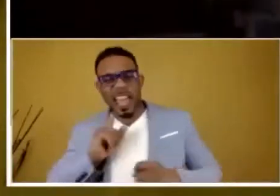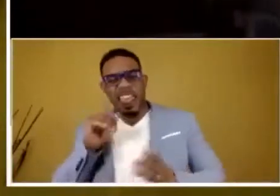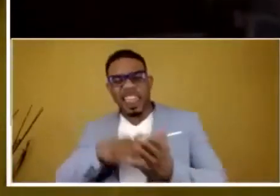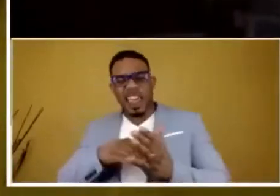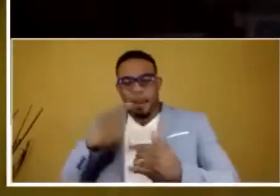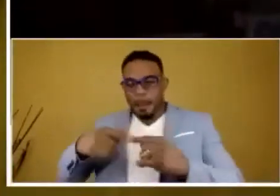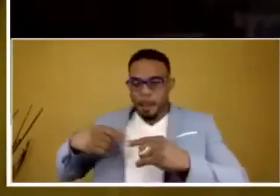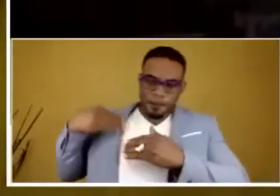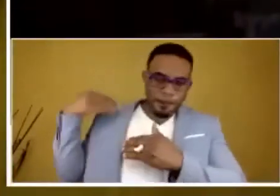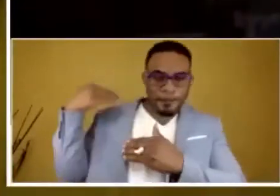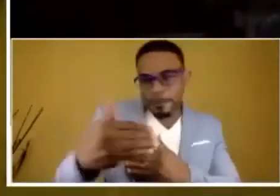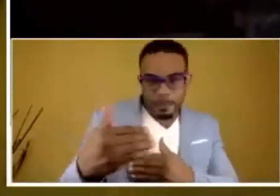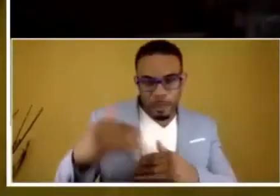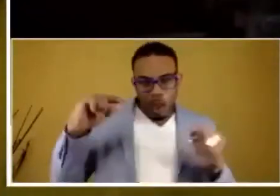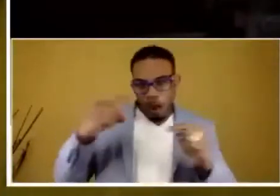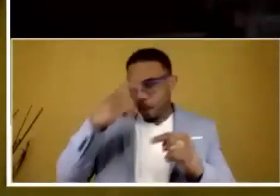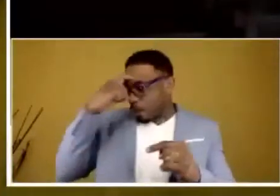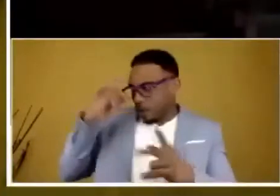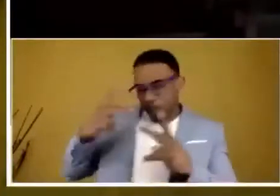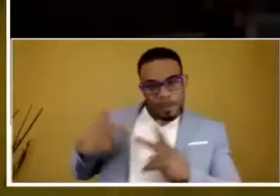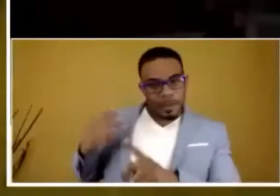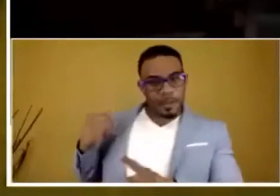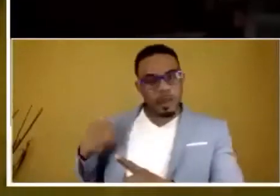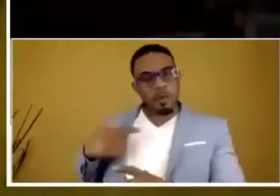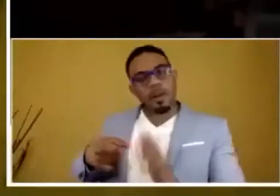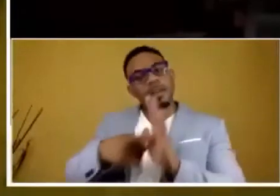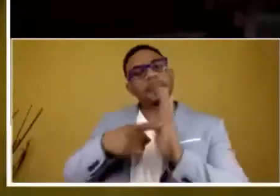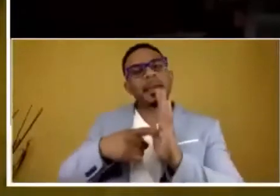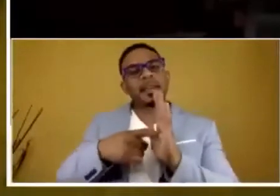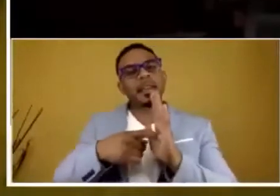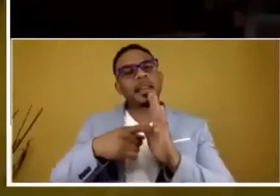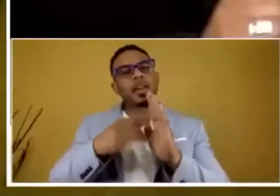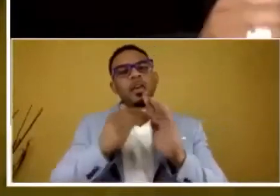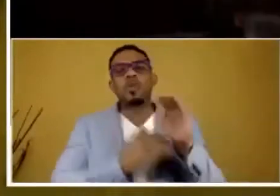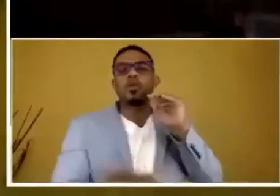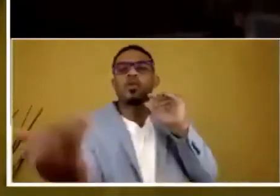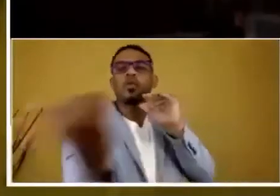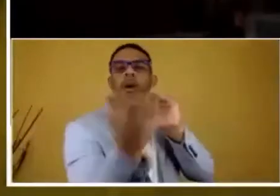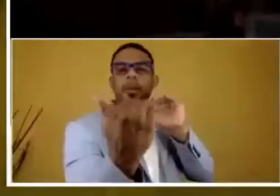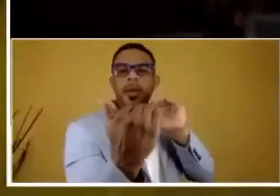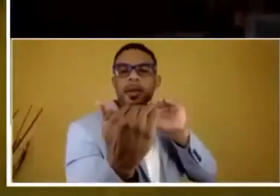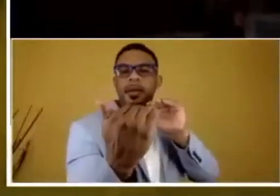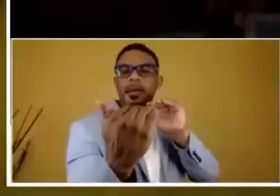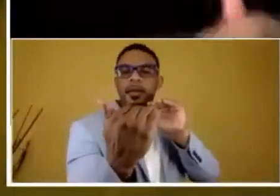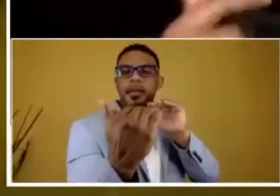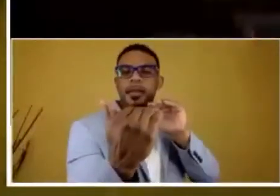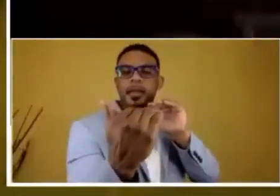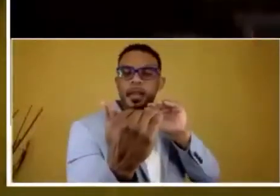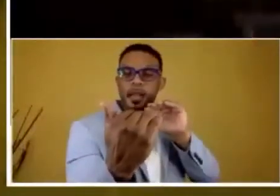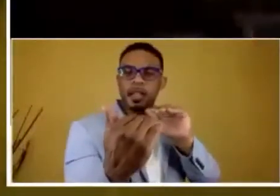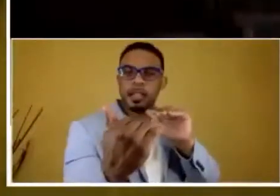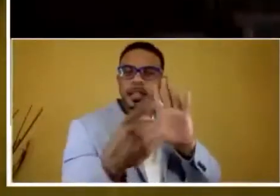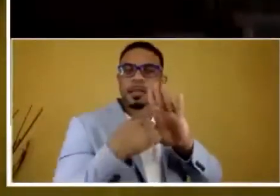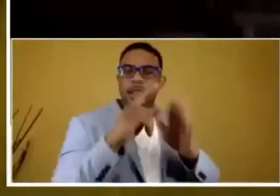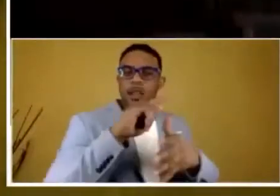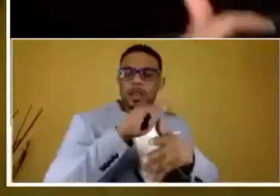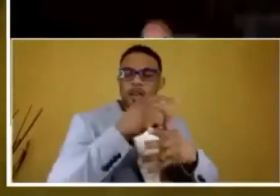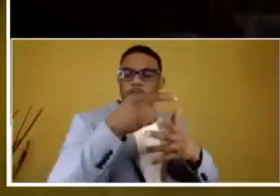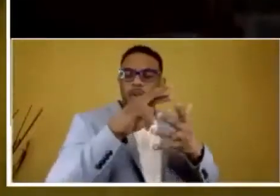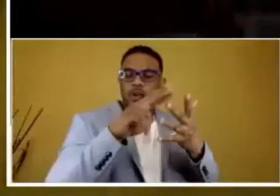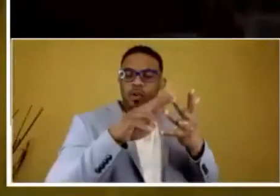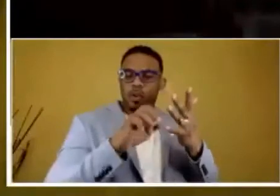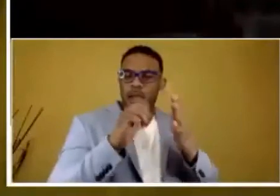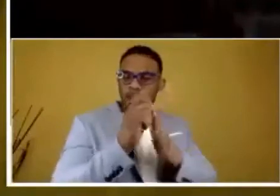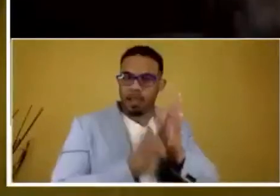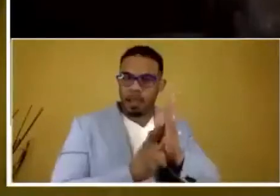of the harm in the first place. We're demanding reparations. We're demanding that the Thrive Act be passed. We're demanding the Breathe Act.